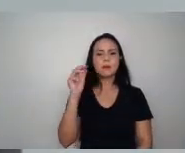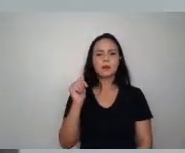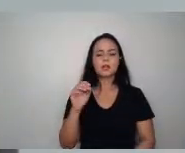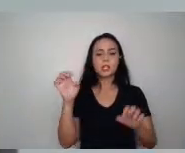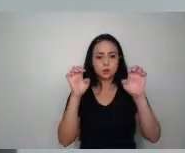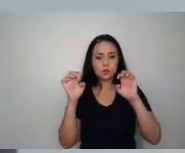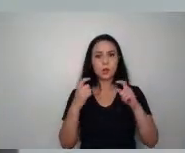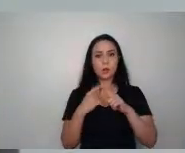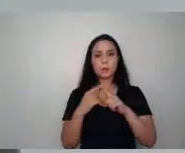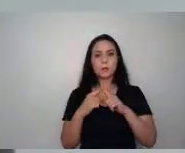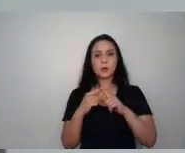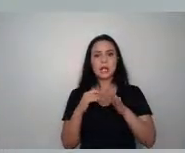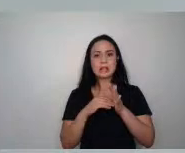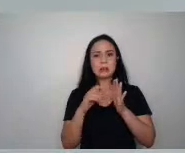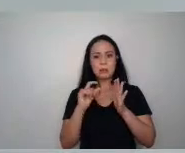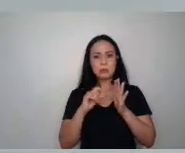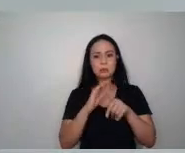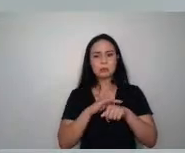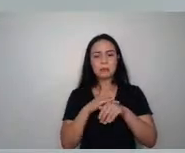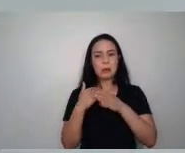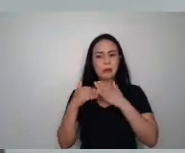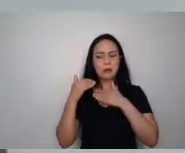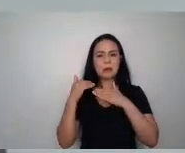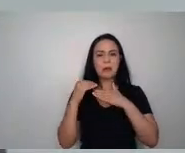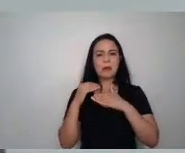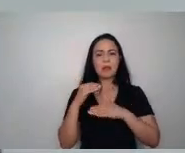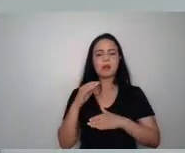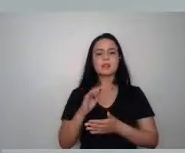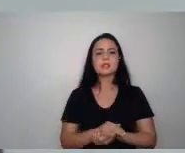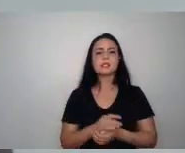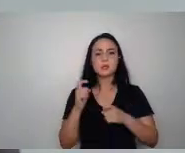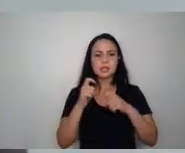have institutionalized homophobia, because